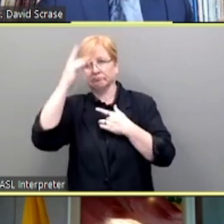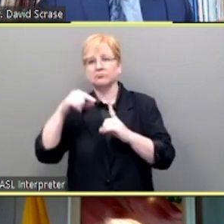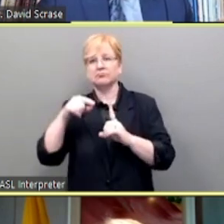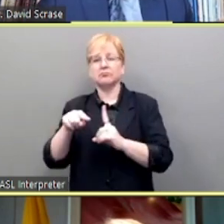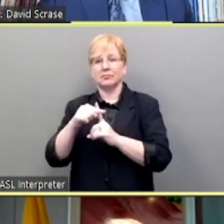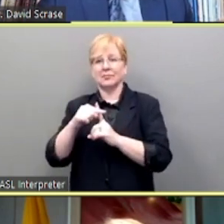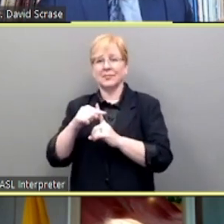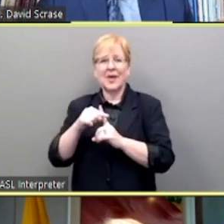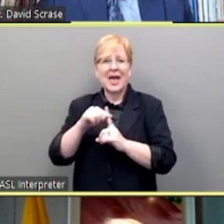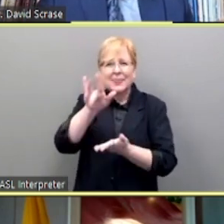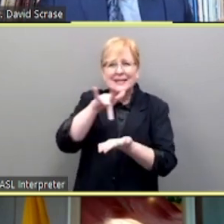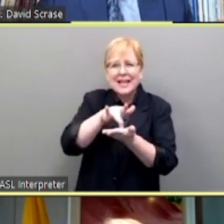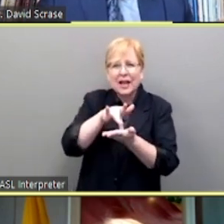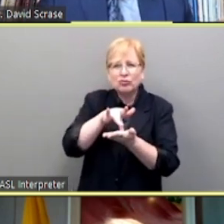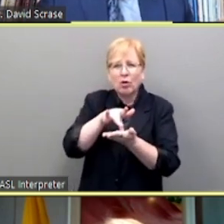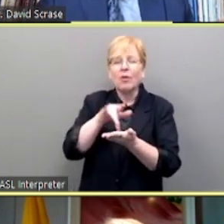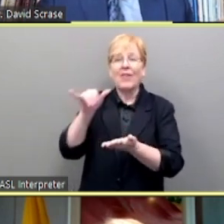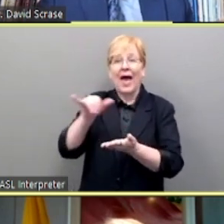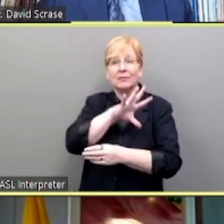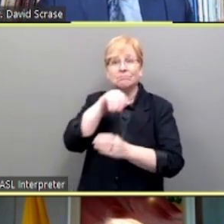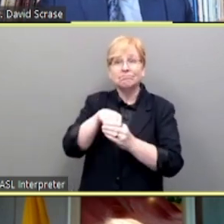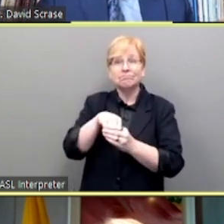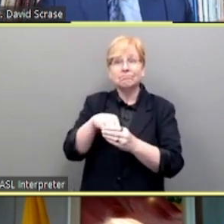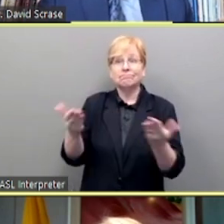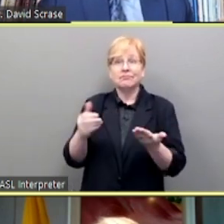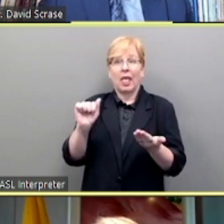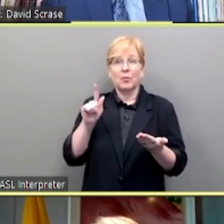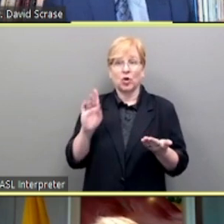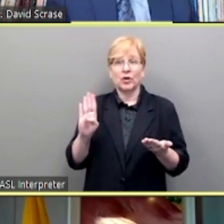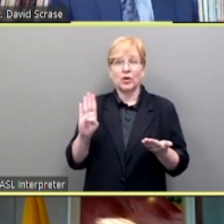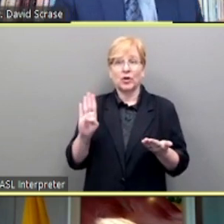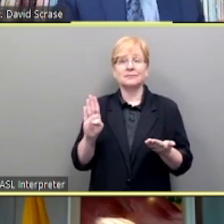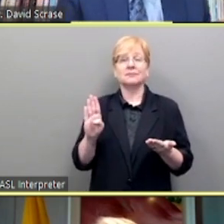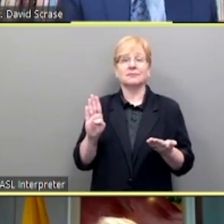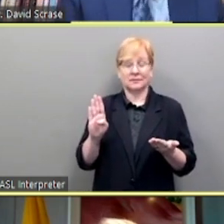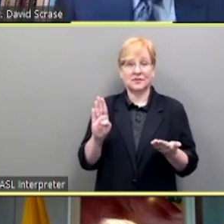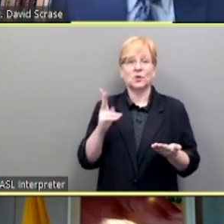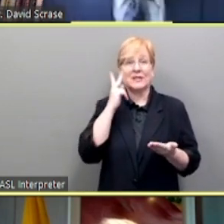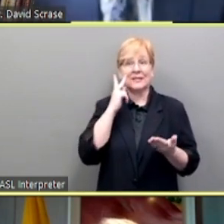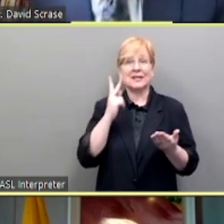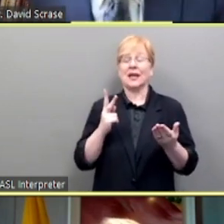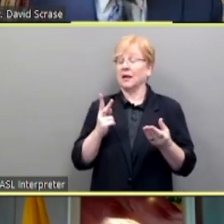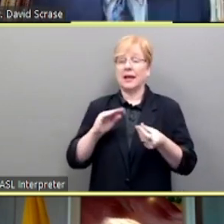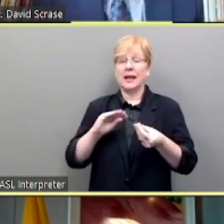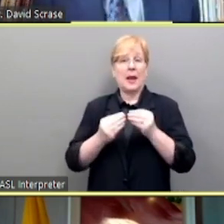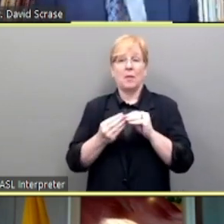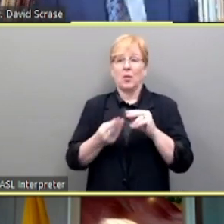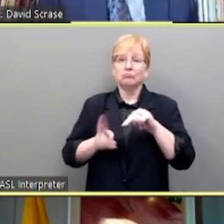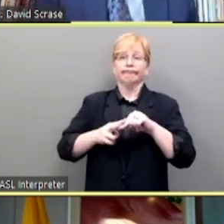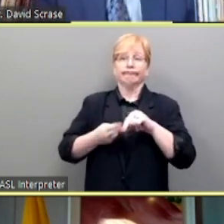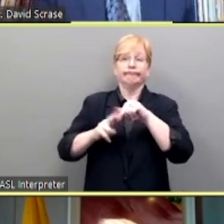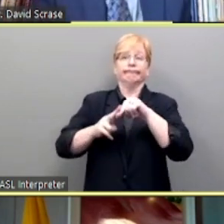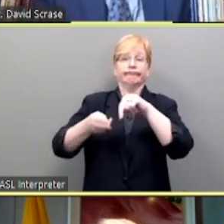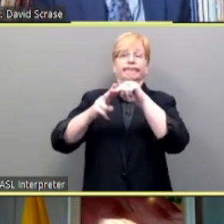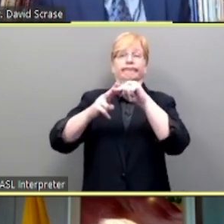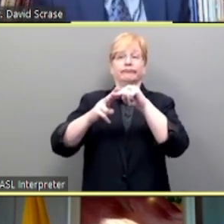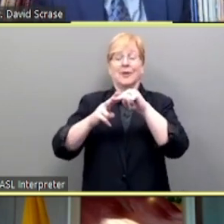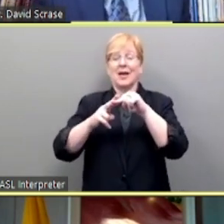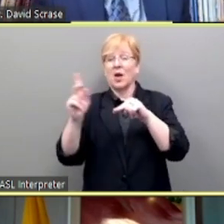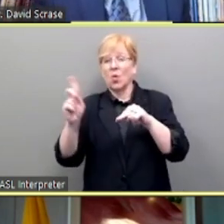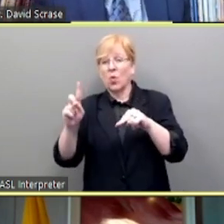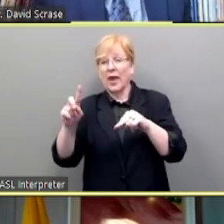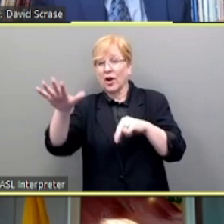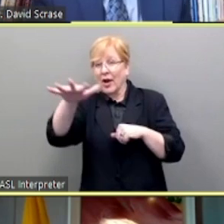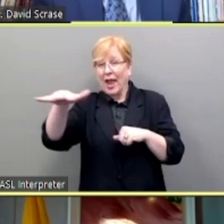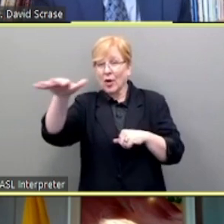Albuquerque. And as I mentioned before, that we're seeing much, much higher case rates in counties where there are lower vaccination